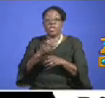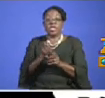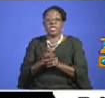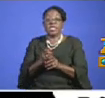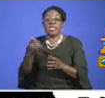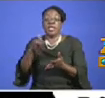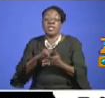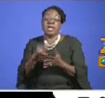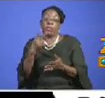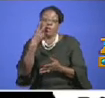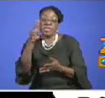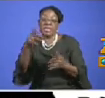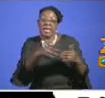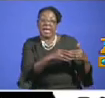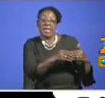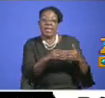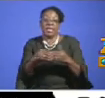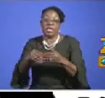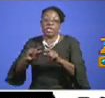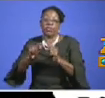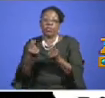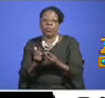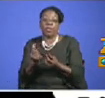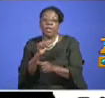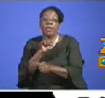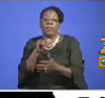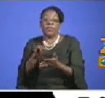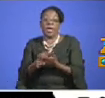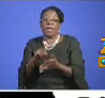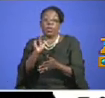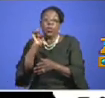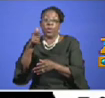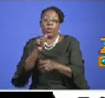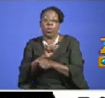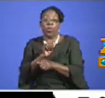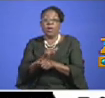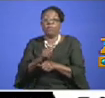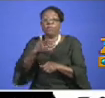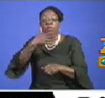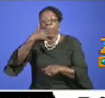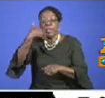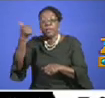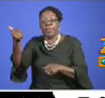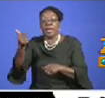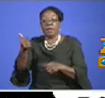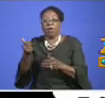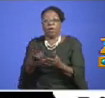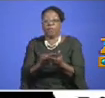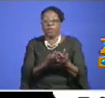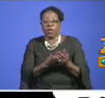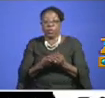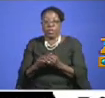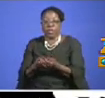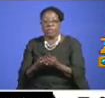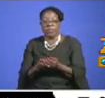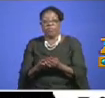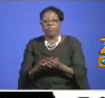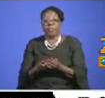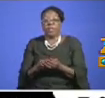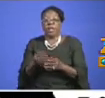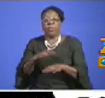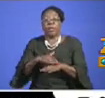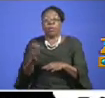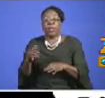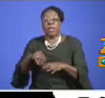leadership team work for the betterment of membership. Burrows says the union has for years been hemorrhaging members while calling out